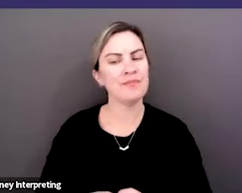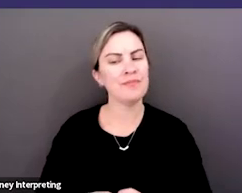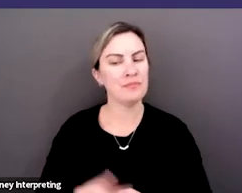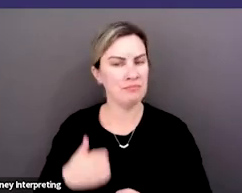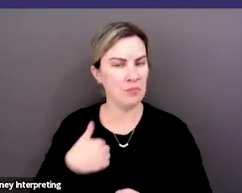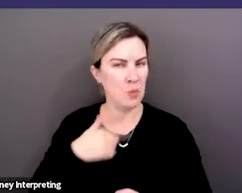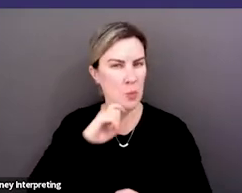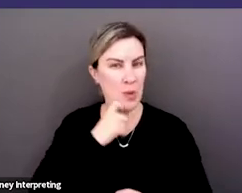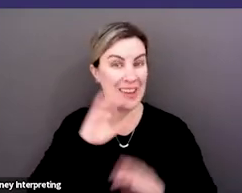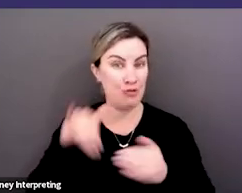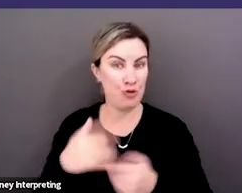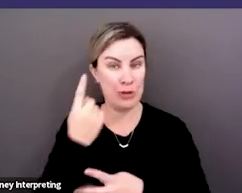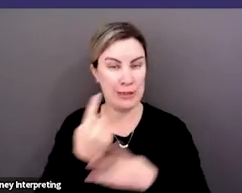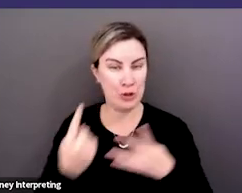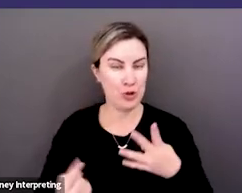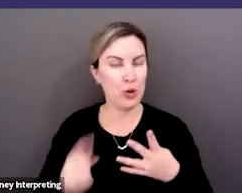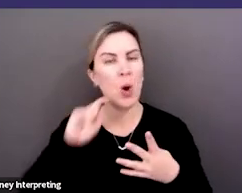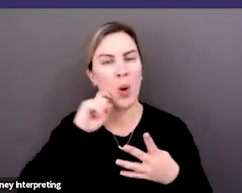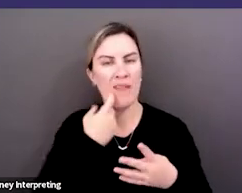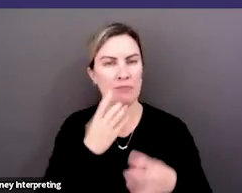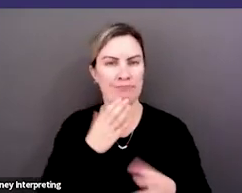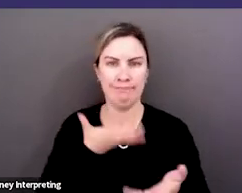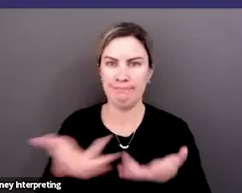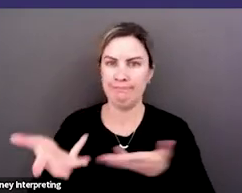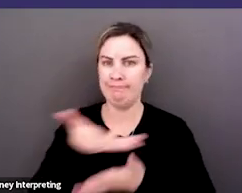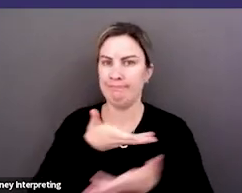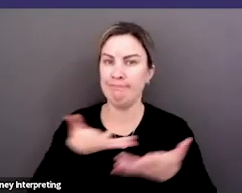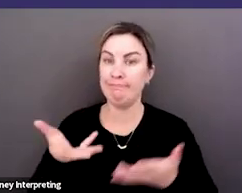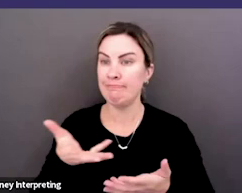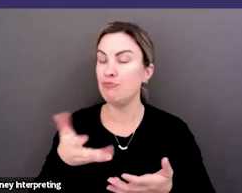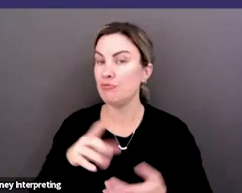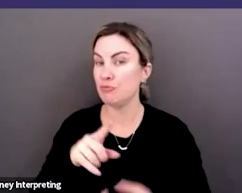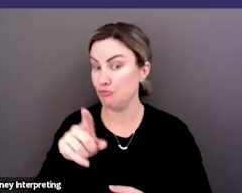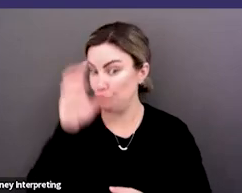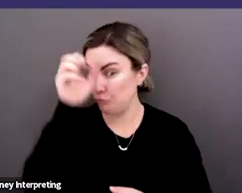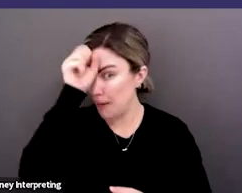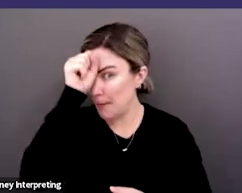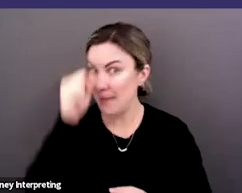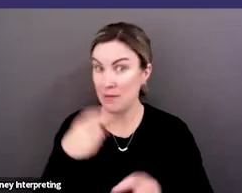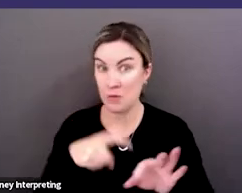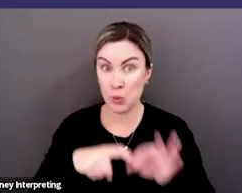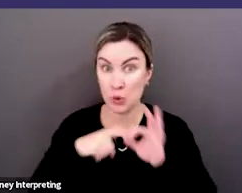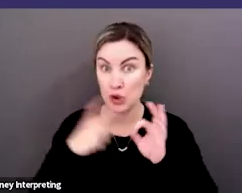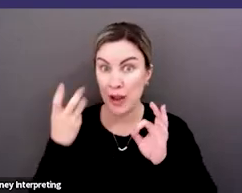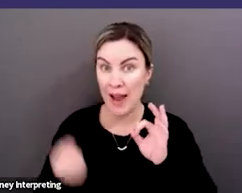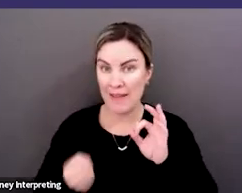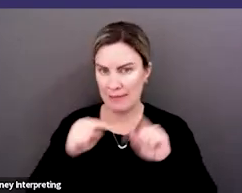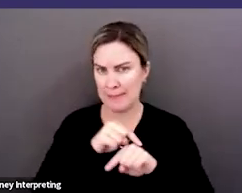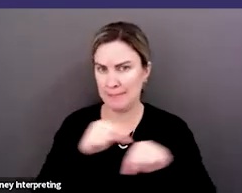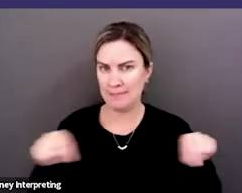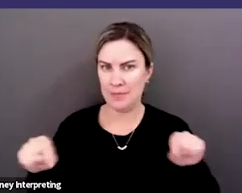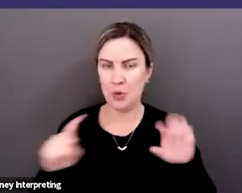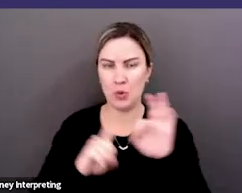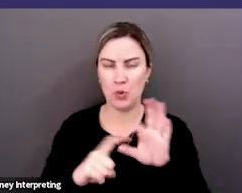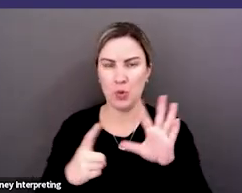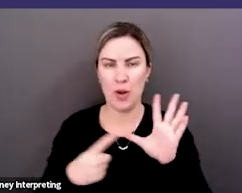conversation. Now, don't forget that if you do have questions that emerge for you while you're listening, feel free to write them in the